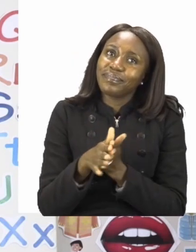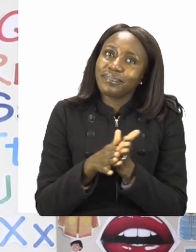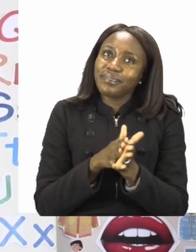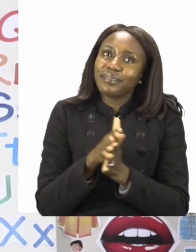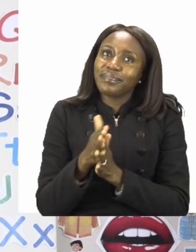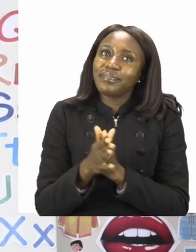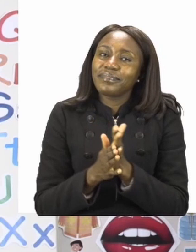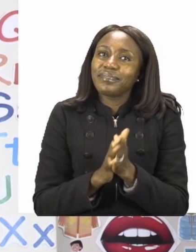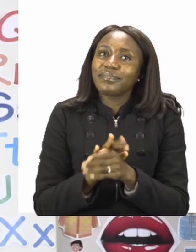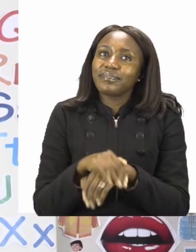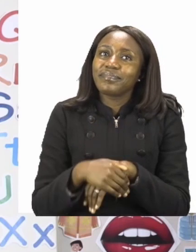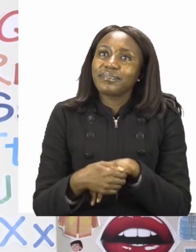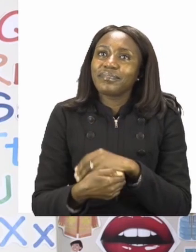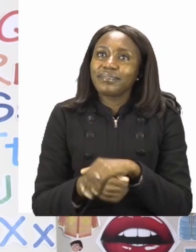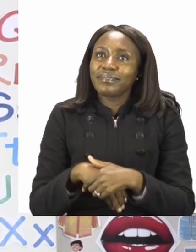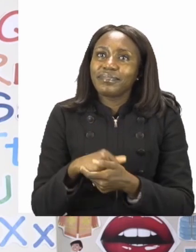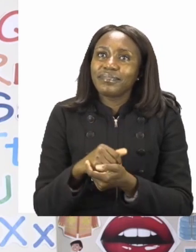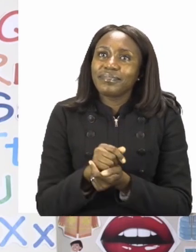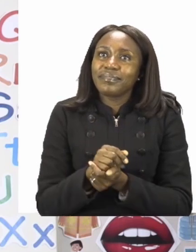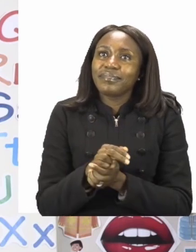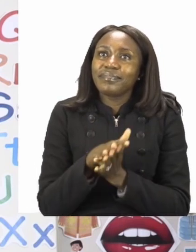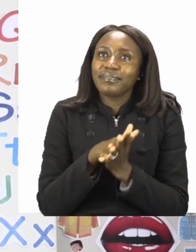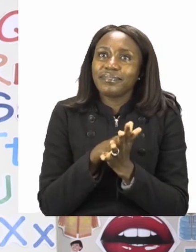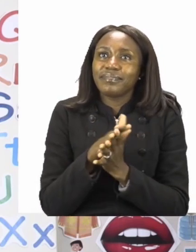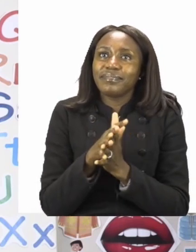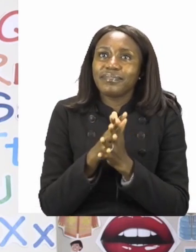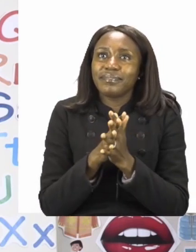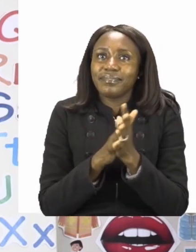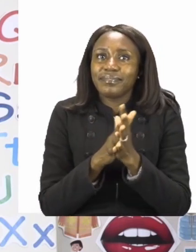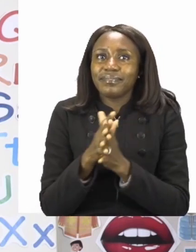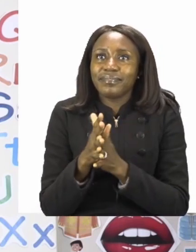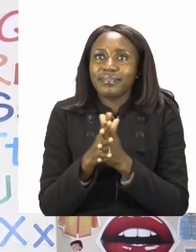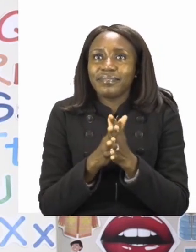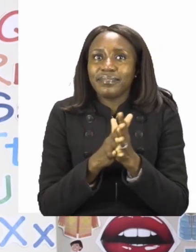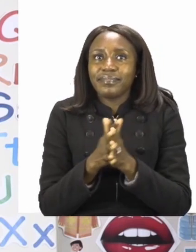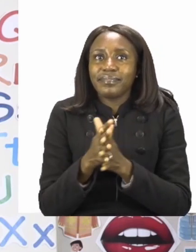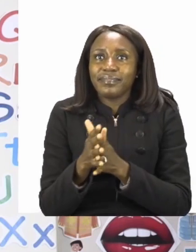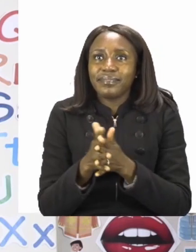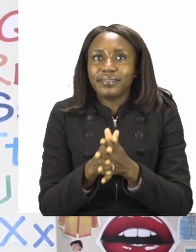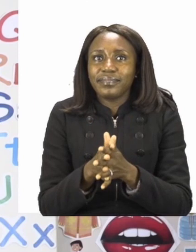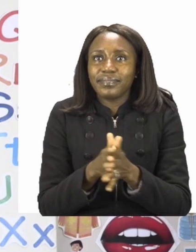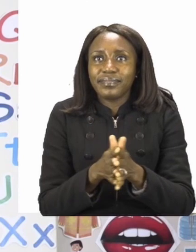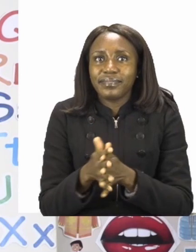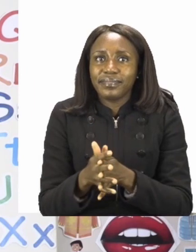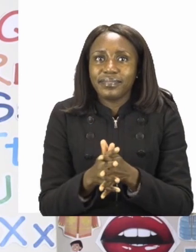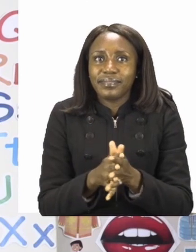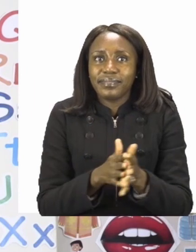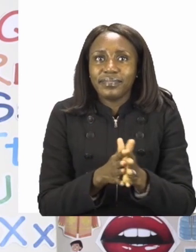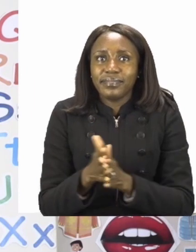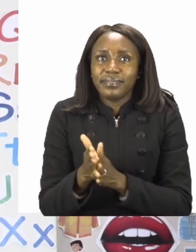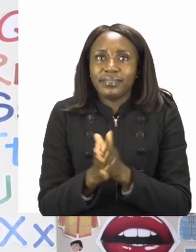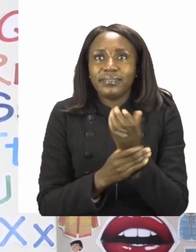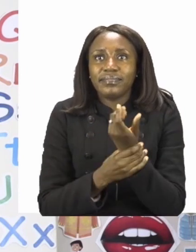inside, around our hands, in between our fingers,